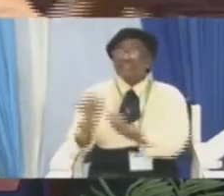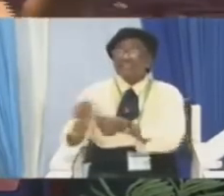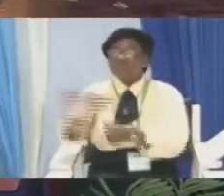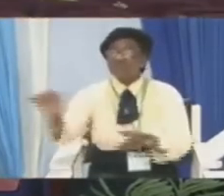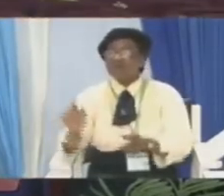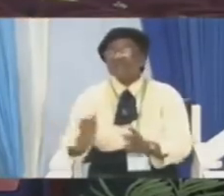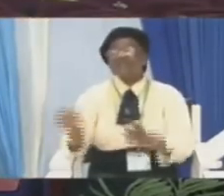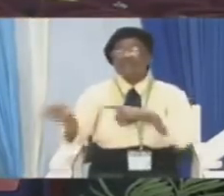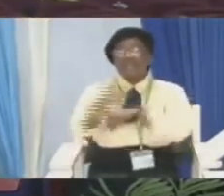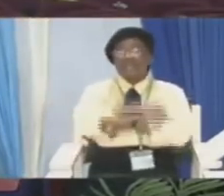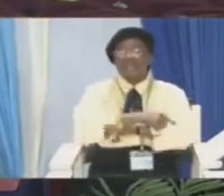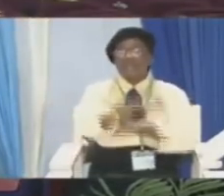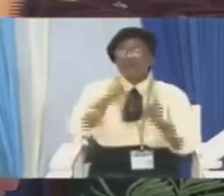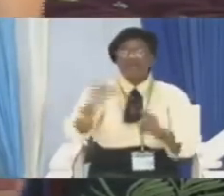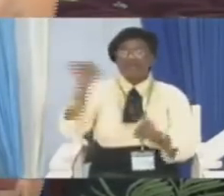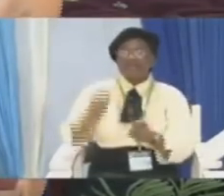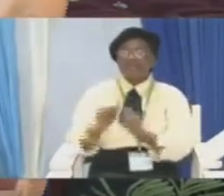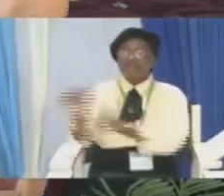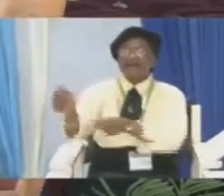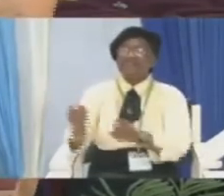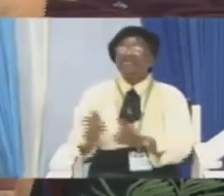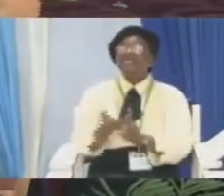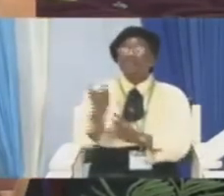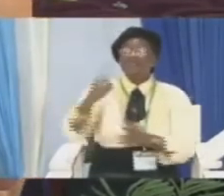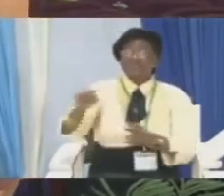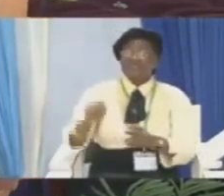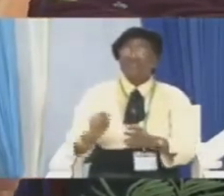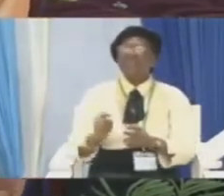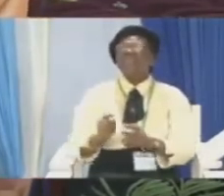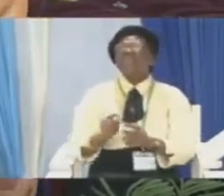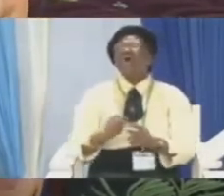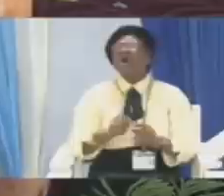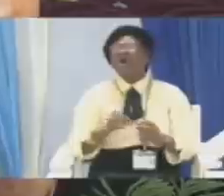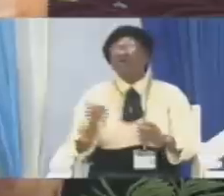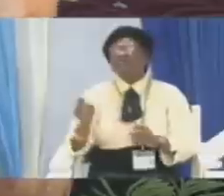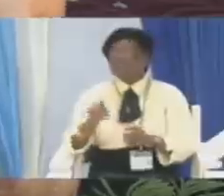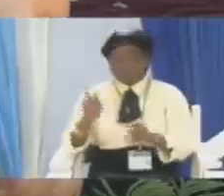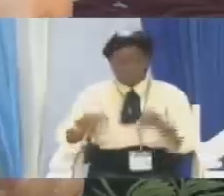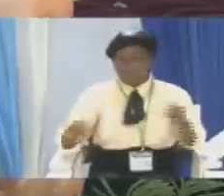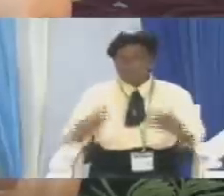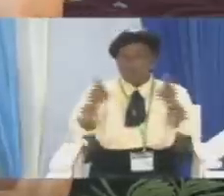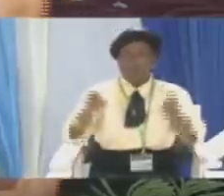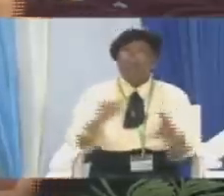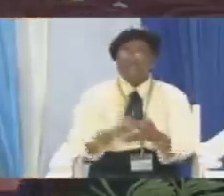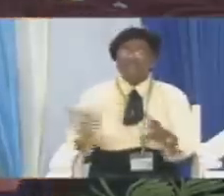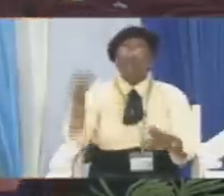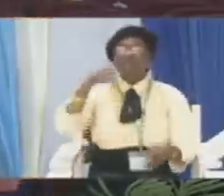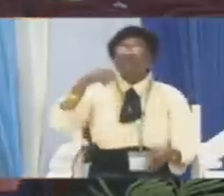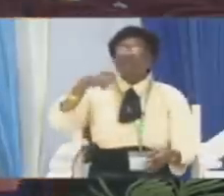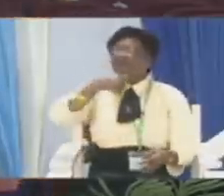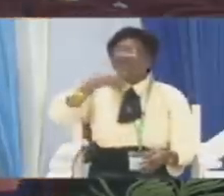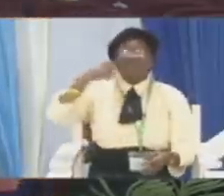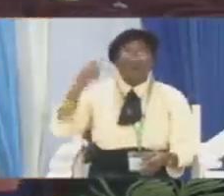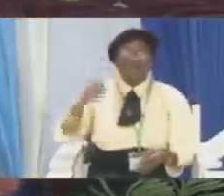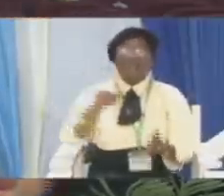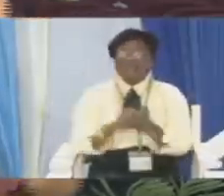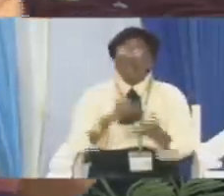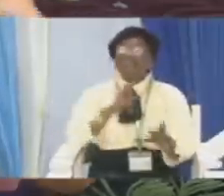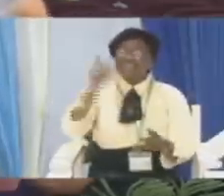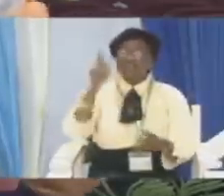passing through the same road, they discovered that it has dried from the root. That is to tell you